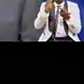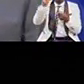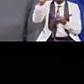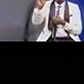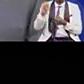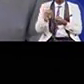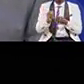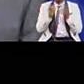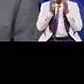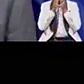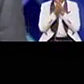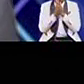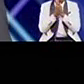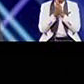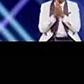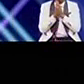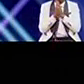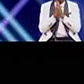Pray.